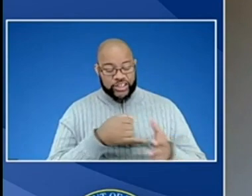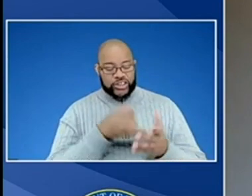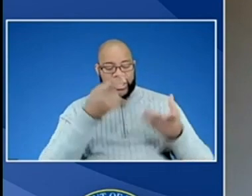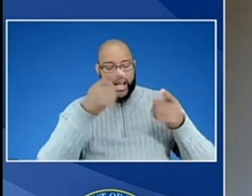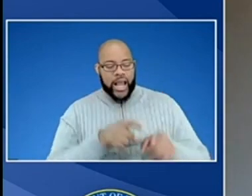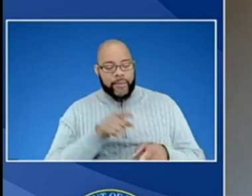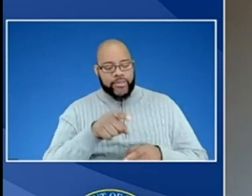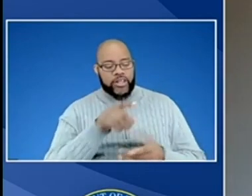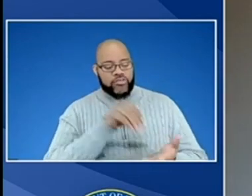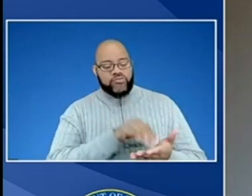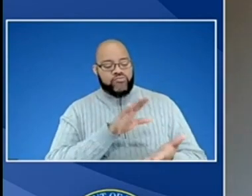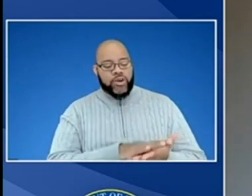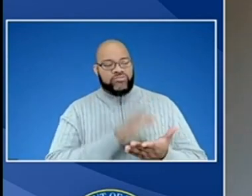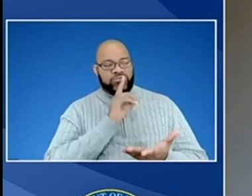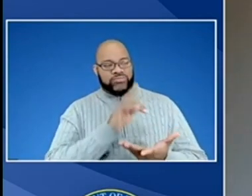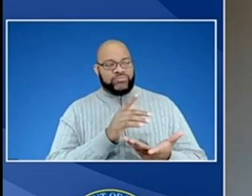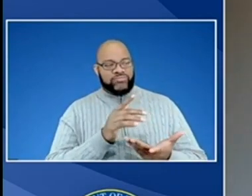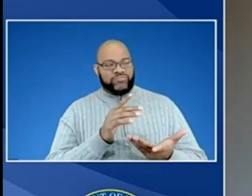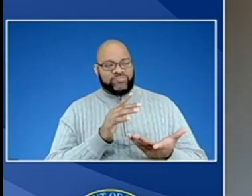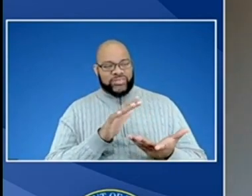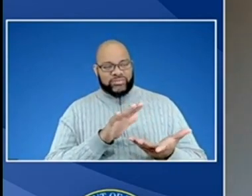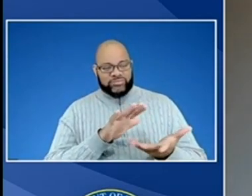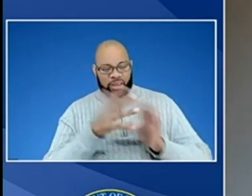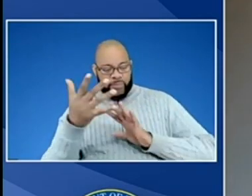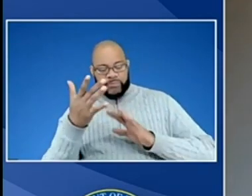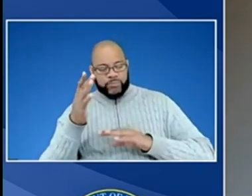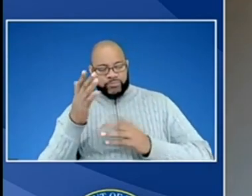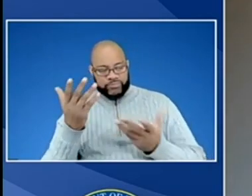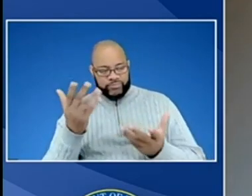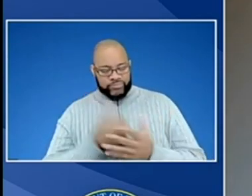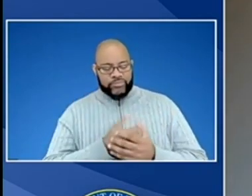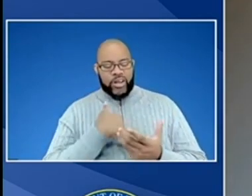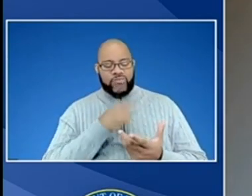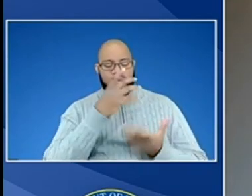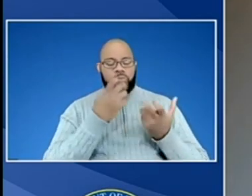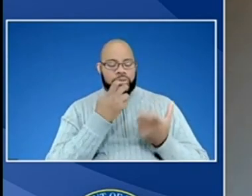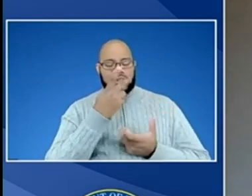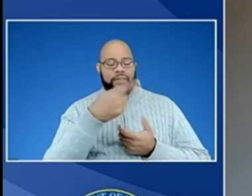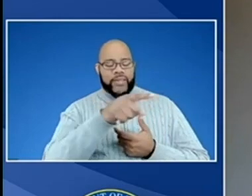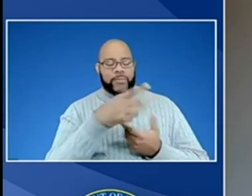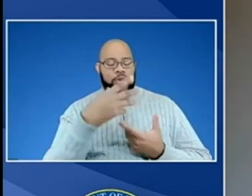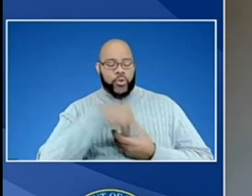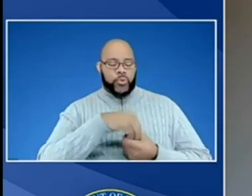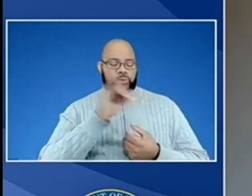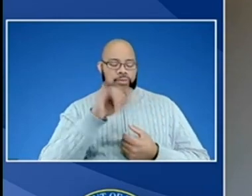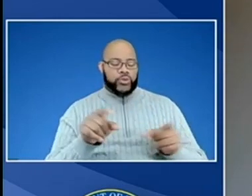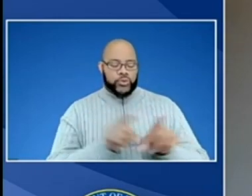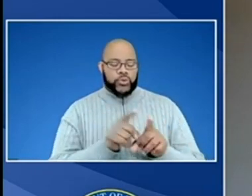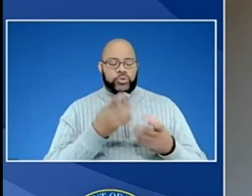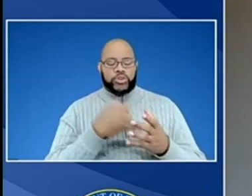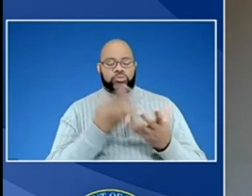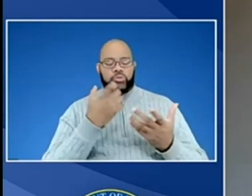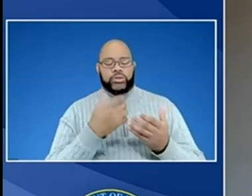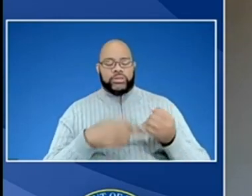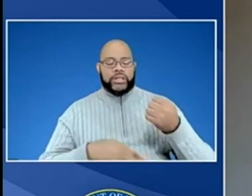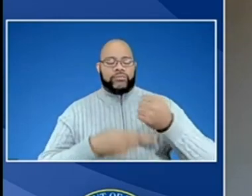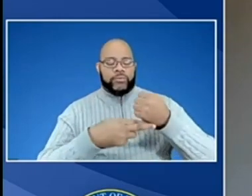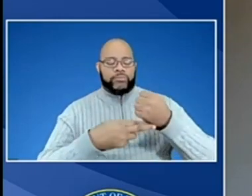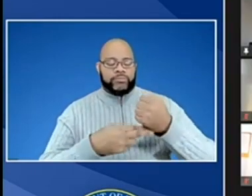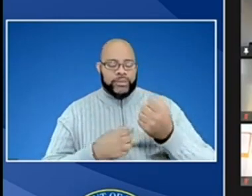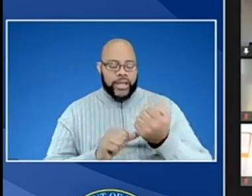that their records were kind of messy on the other side. I'd really like to see them be included here. So just wanted to reiterate that.